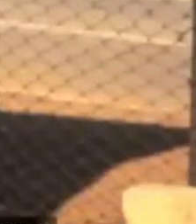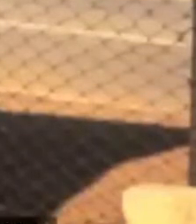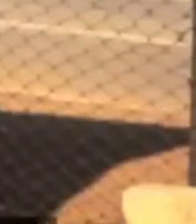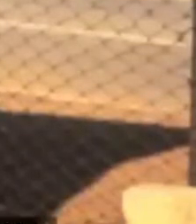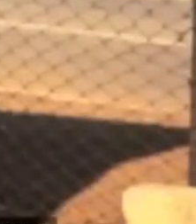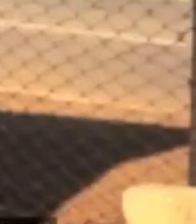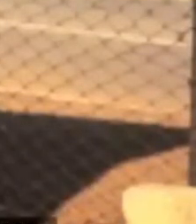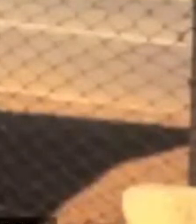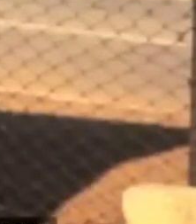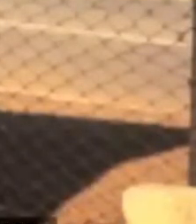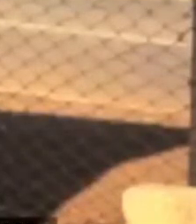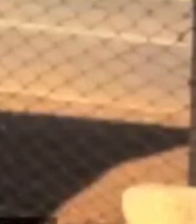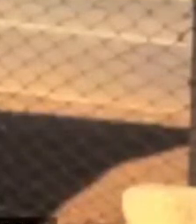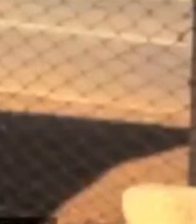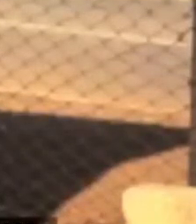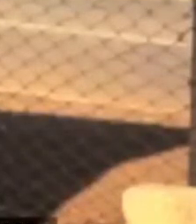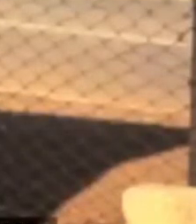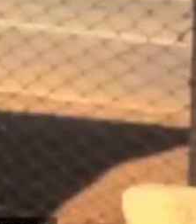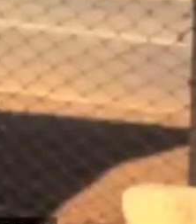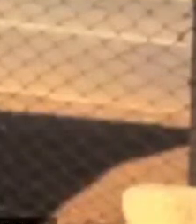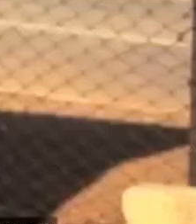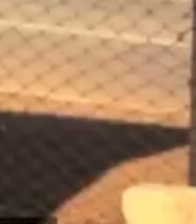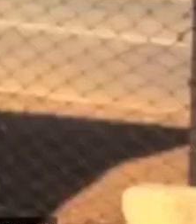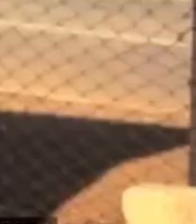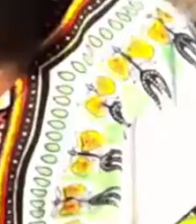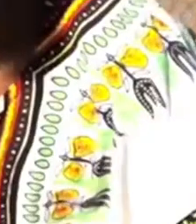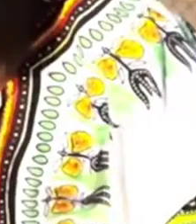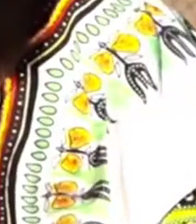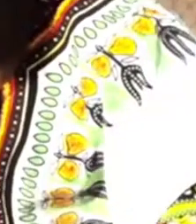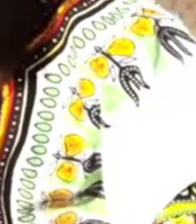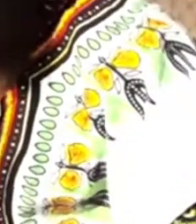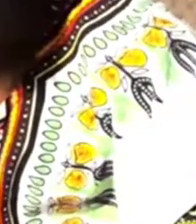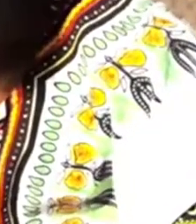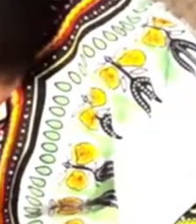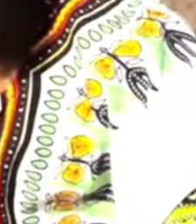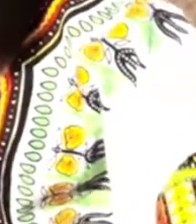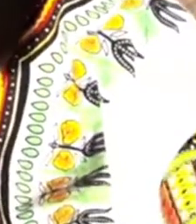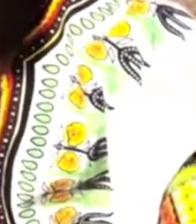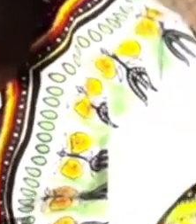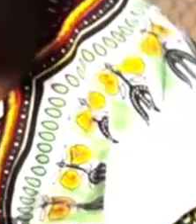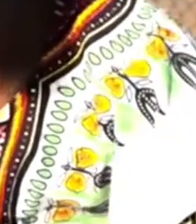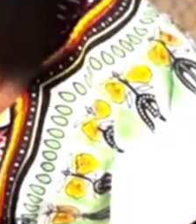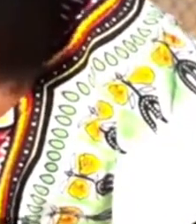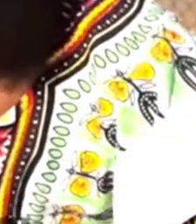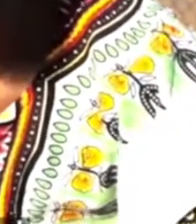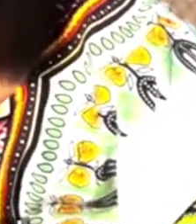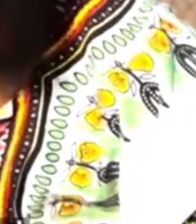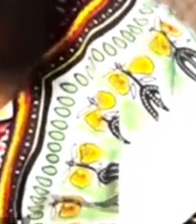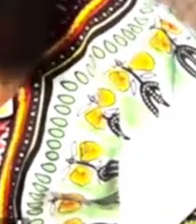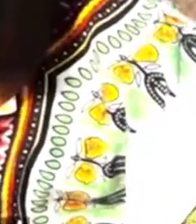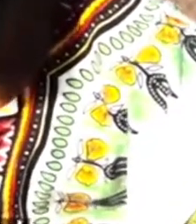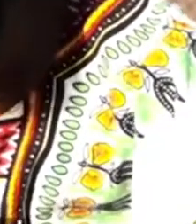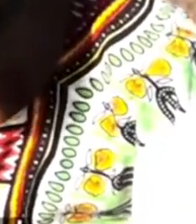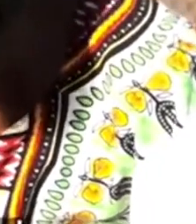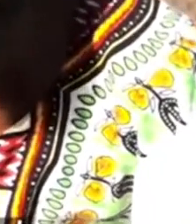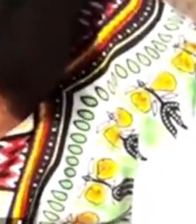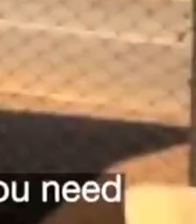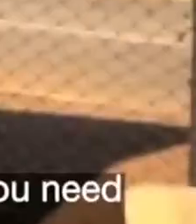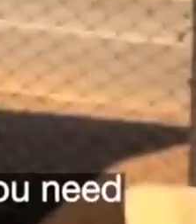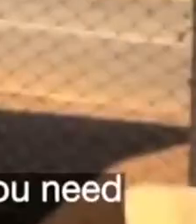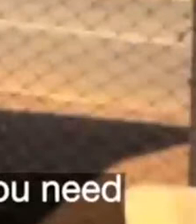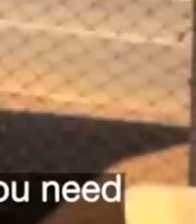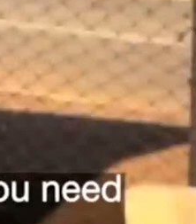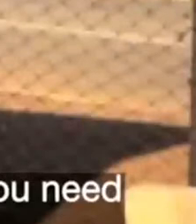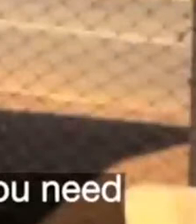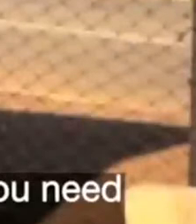what ibathembisayo ukuthi bazoyideliver once they are in power. If uzohamba uyovota, kumele futhi wena as a young person uphinde uphume